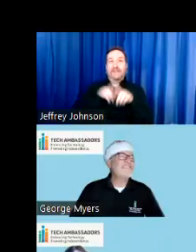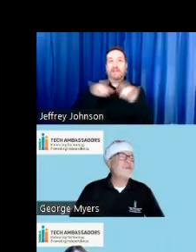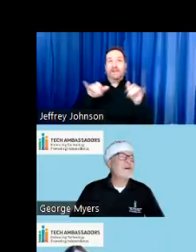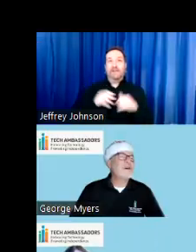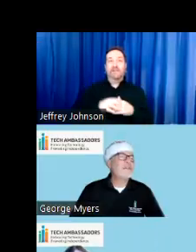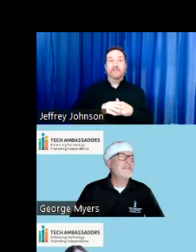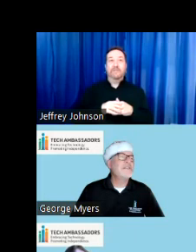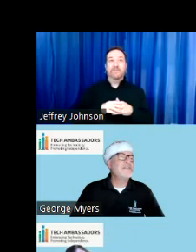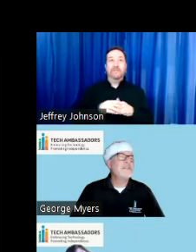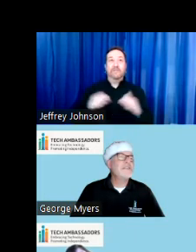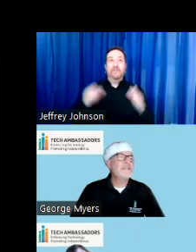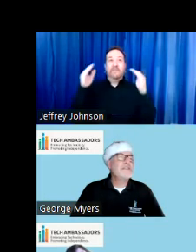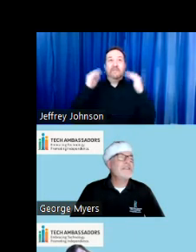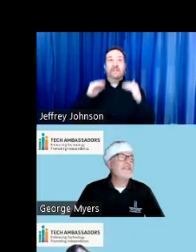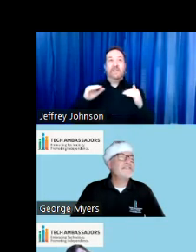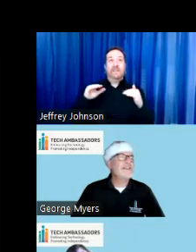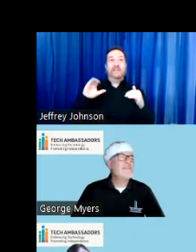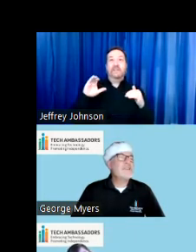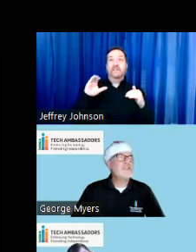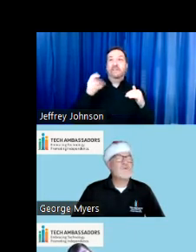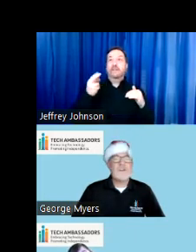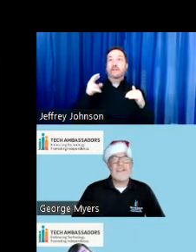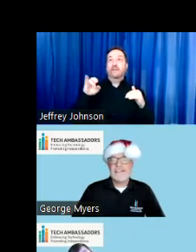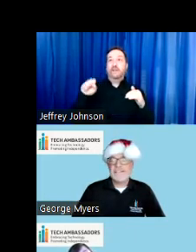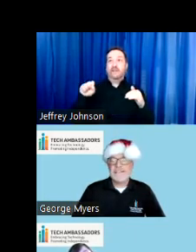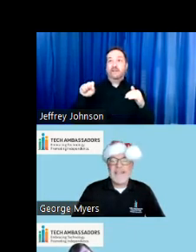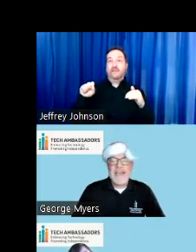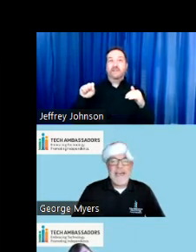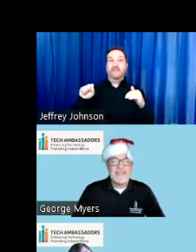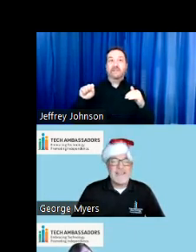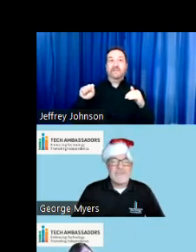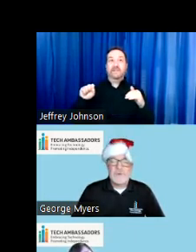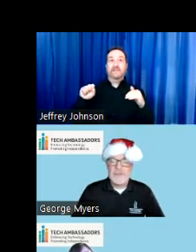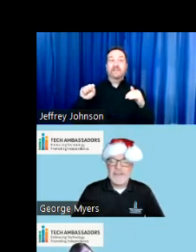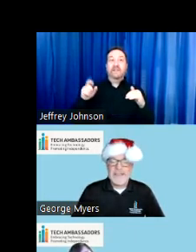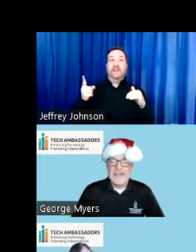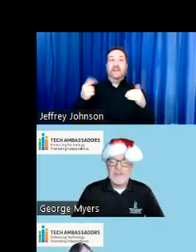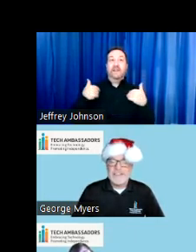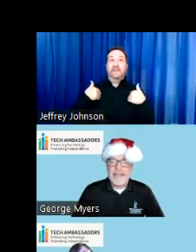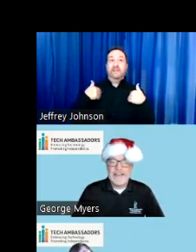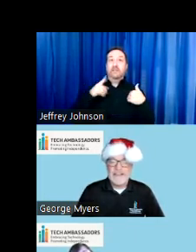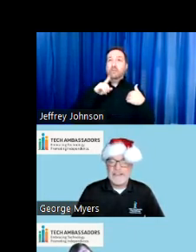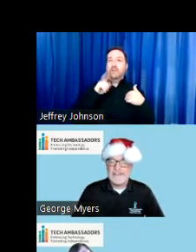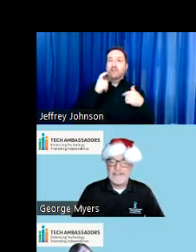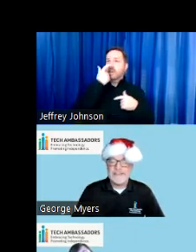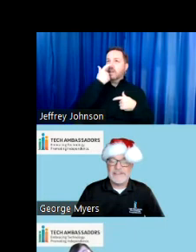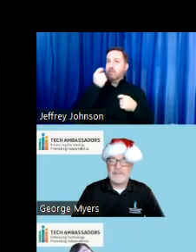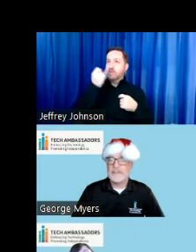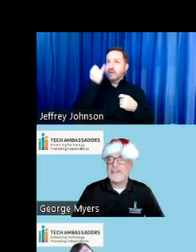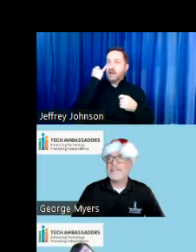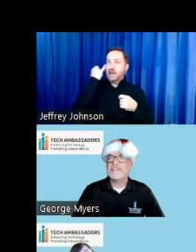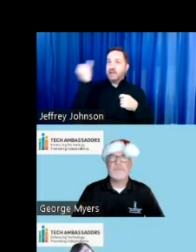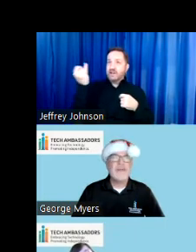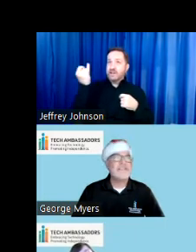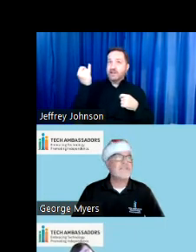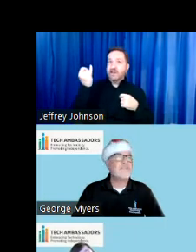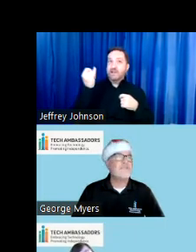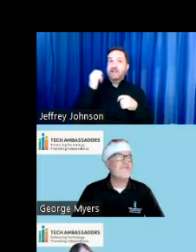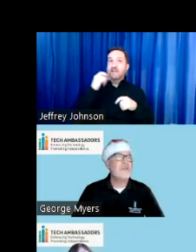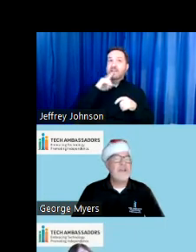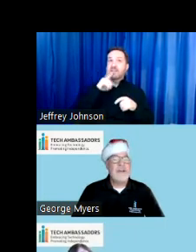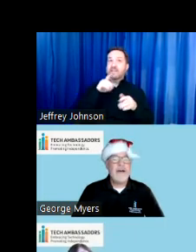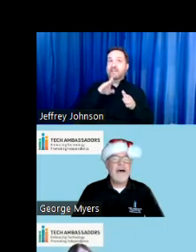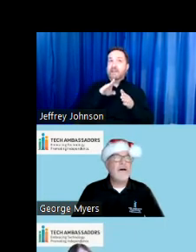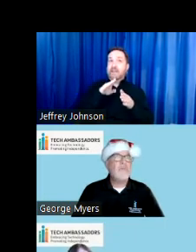right, next one is going to be Chris. He had this really interesting idea. This is the least